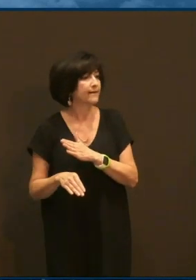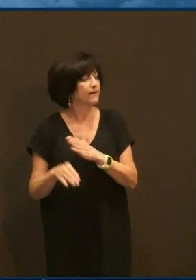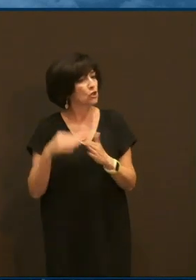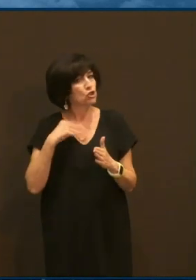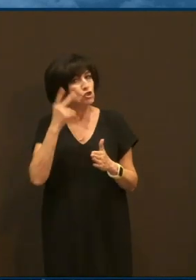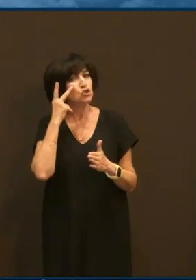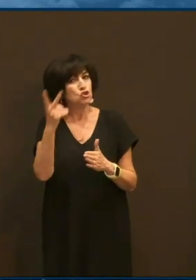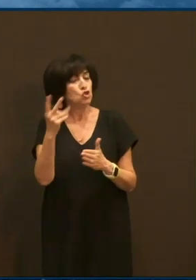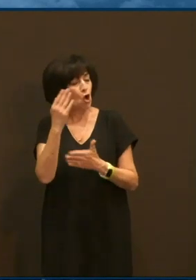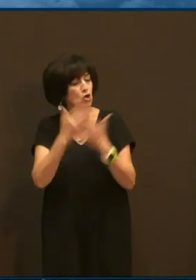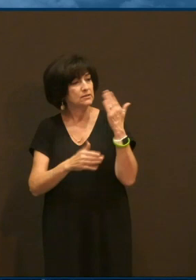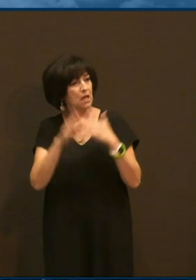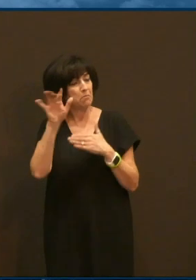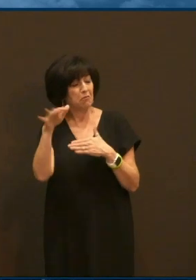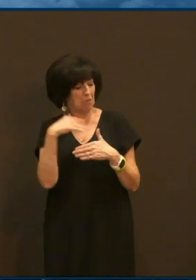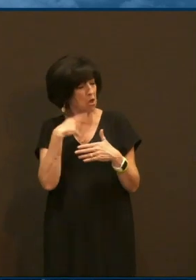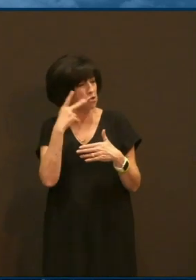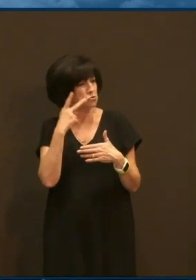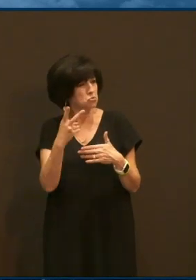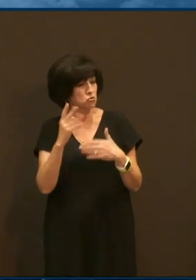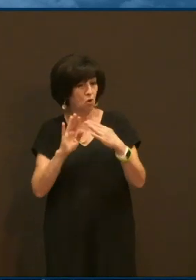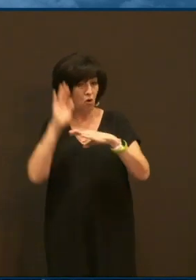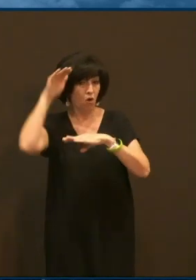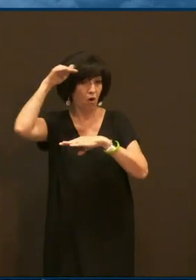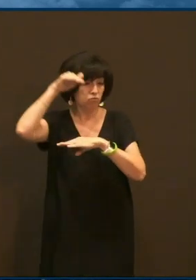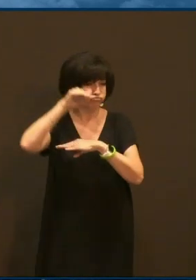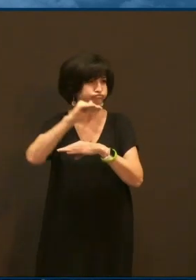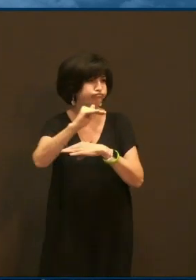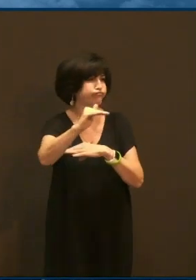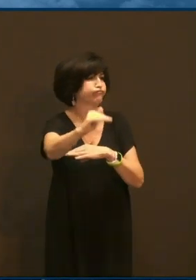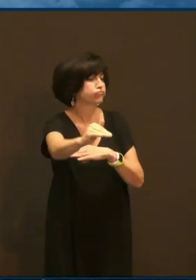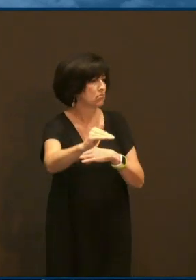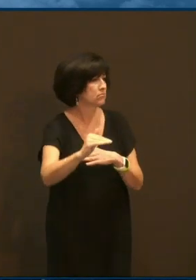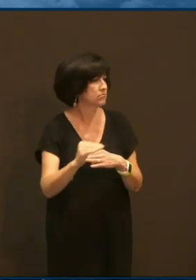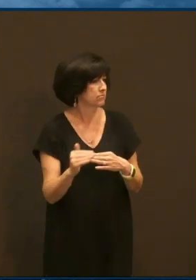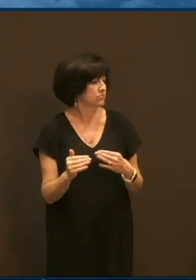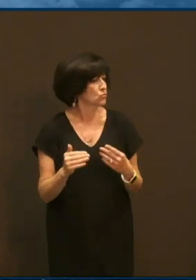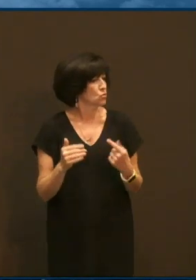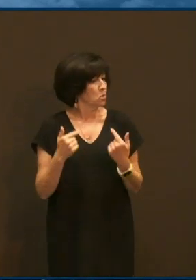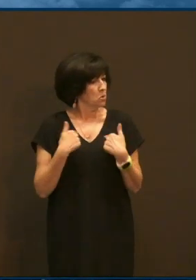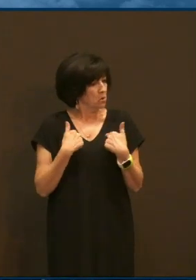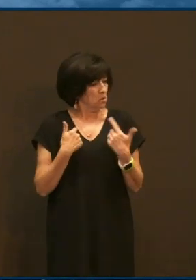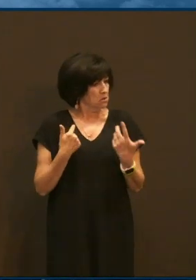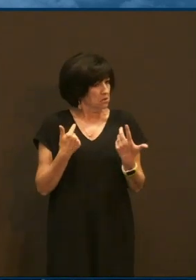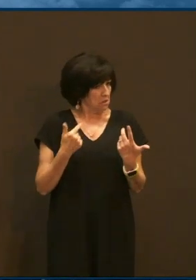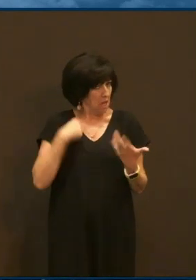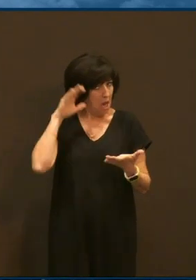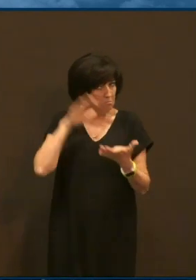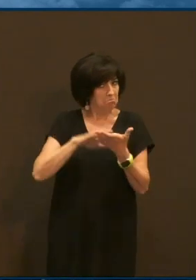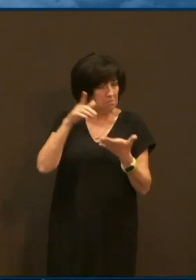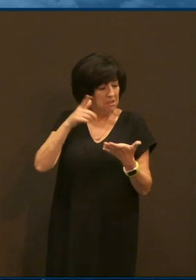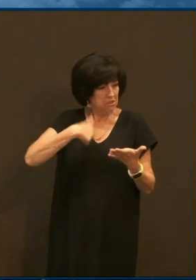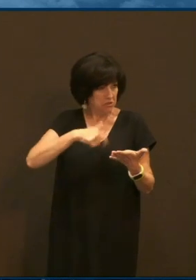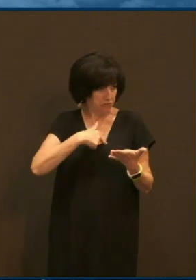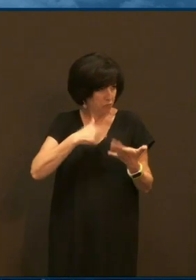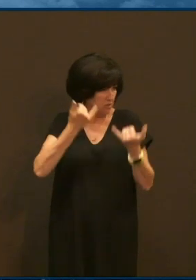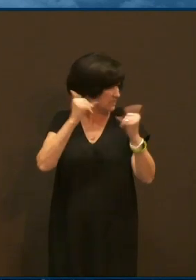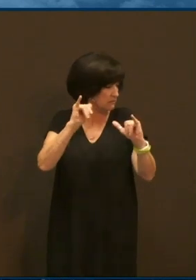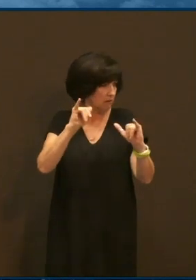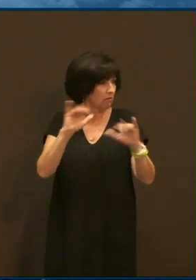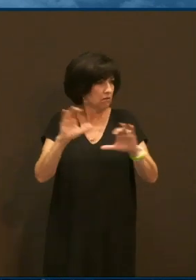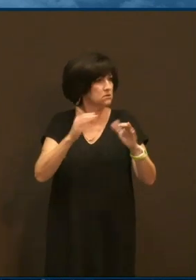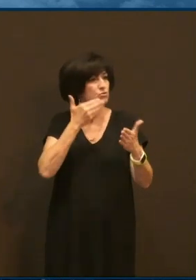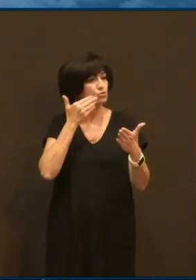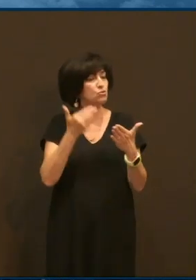see some flattening of that curve, I think. I'd like to believe that, actually. So now, yeah, so we, on